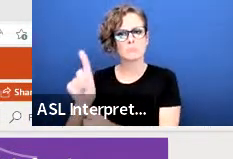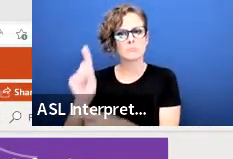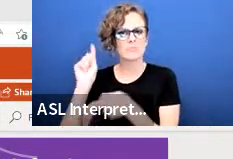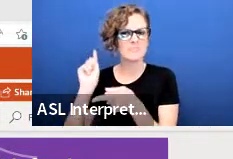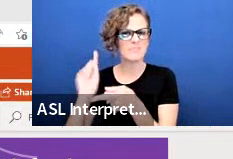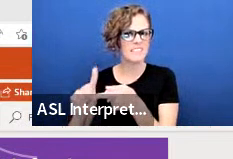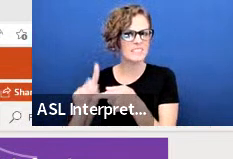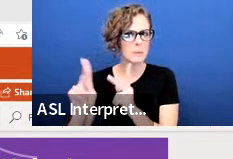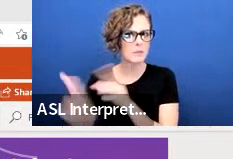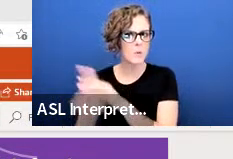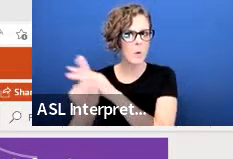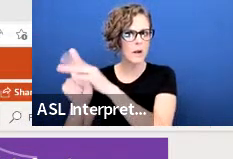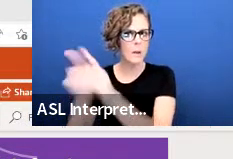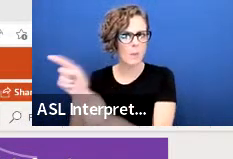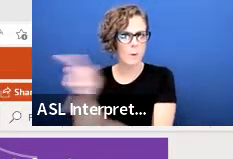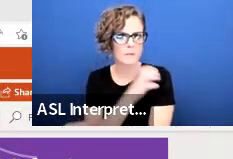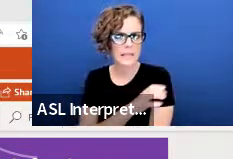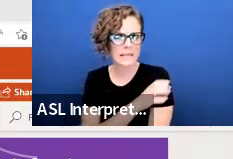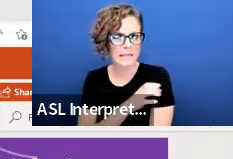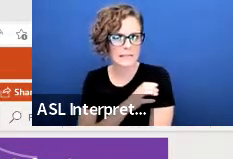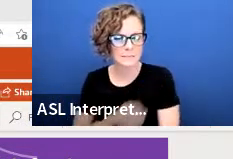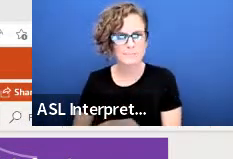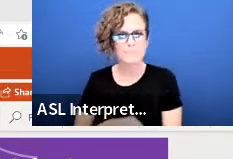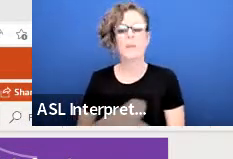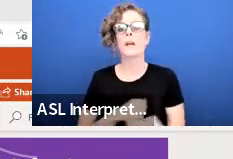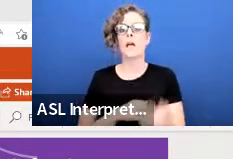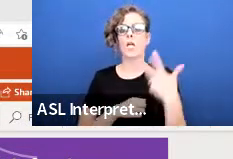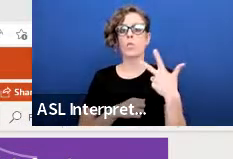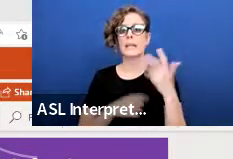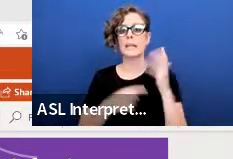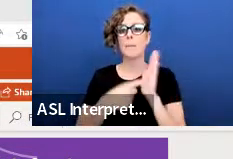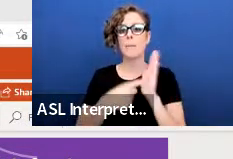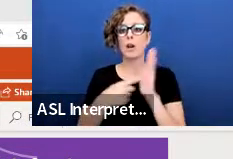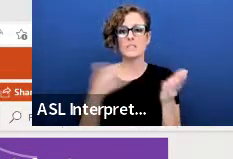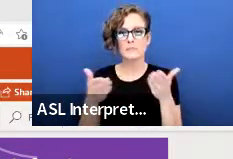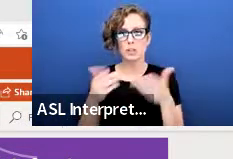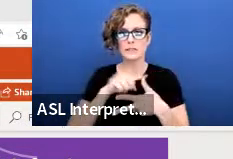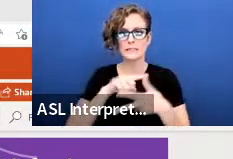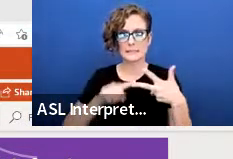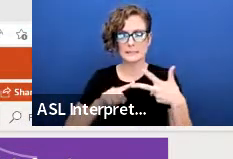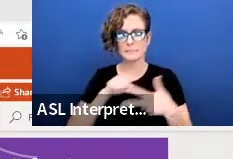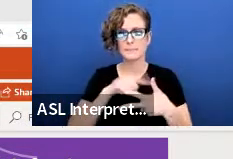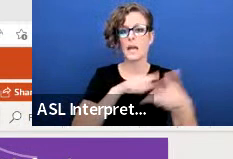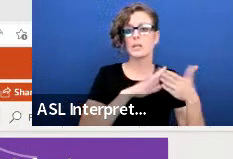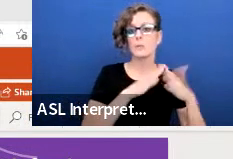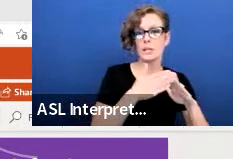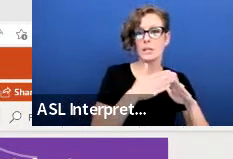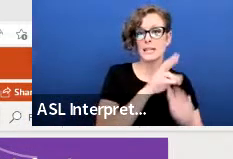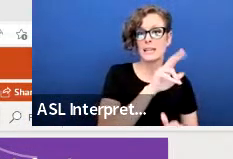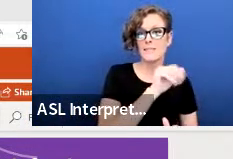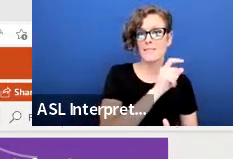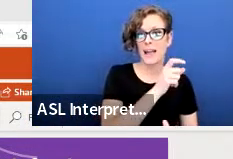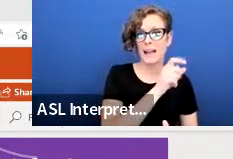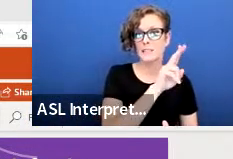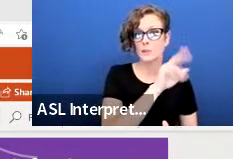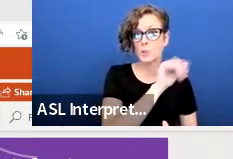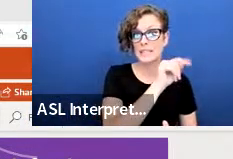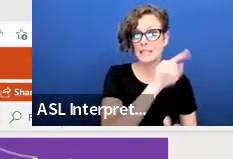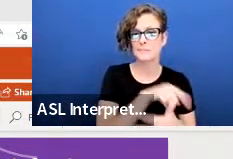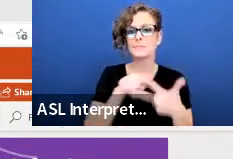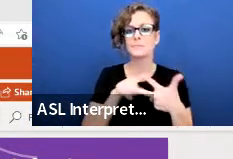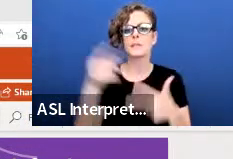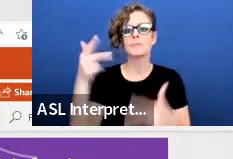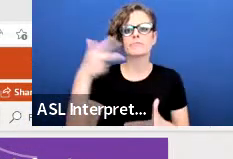There were three models of service at that point: our community vax unit, our mobile vax